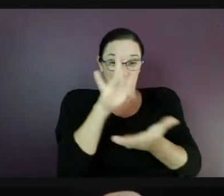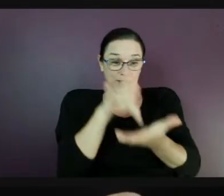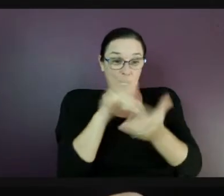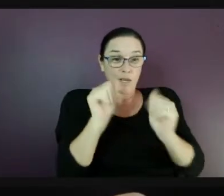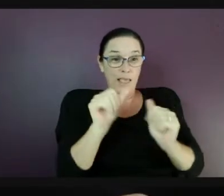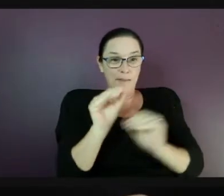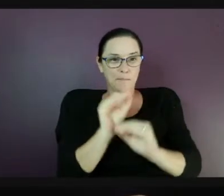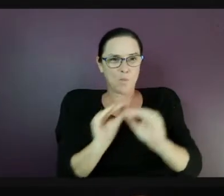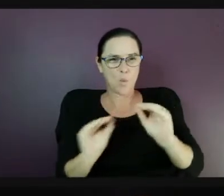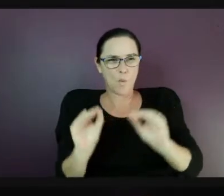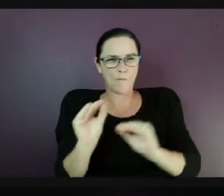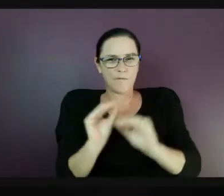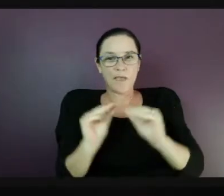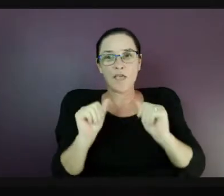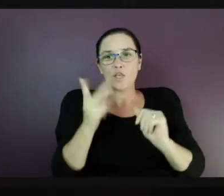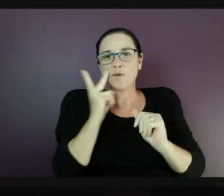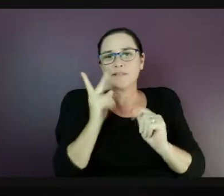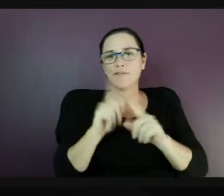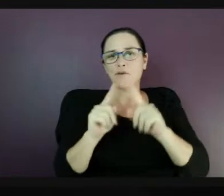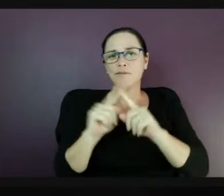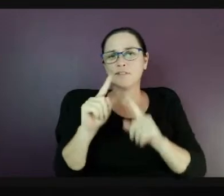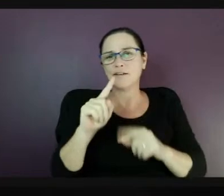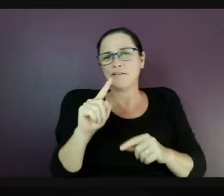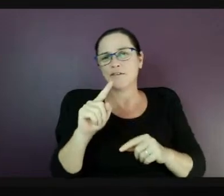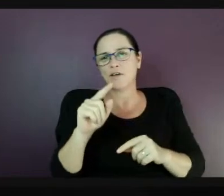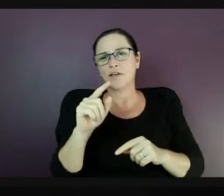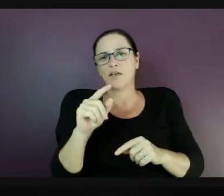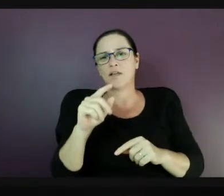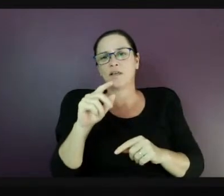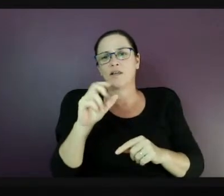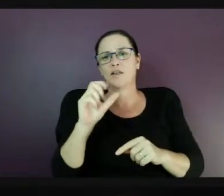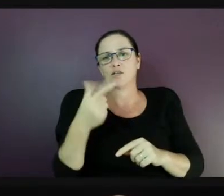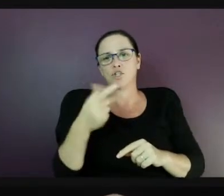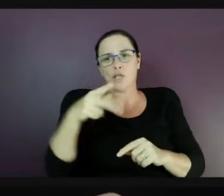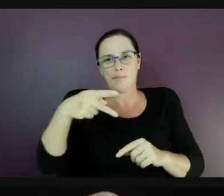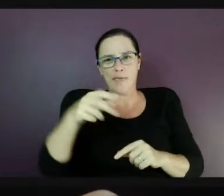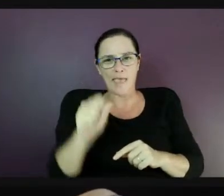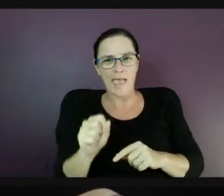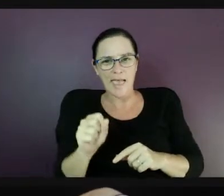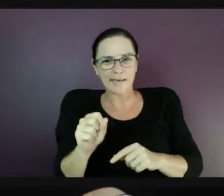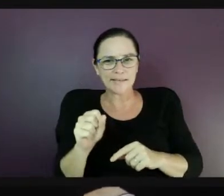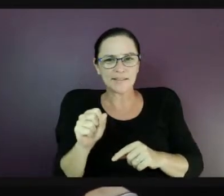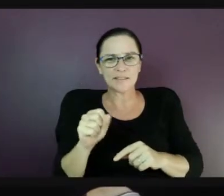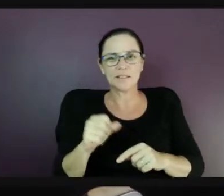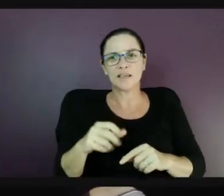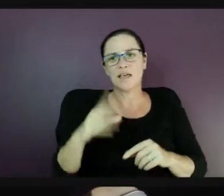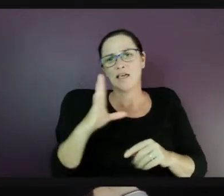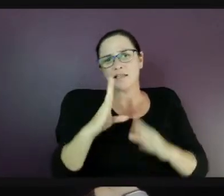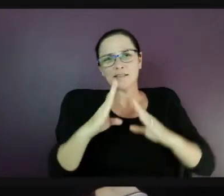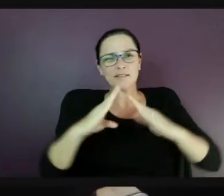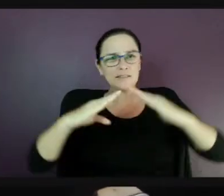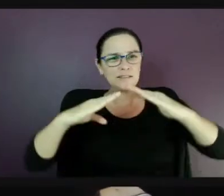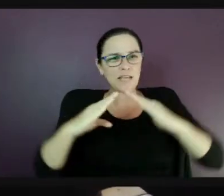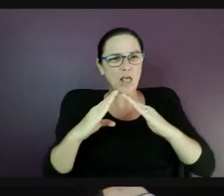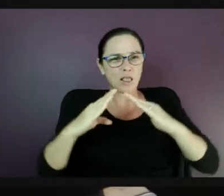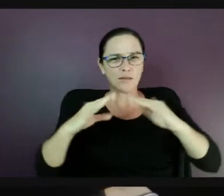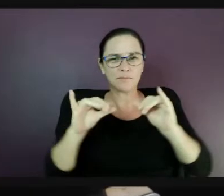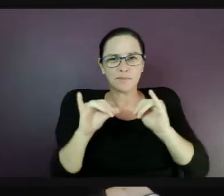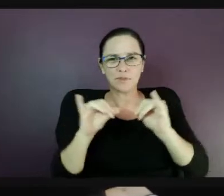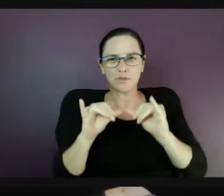can see that in different GPS versions, tilt versions of the arrows here as well, but I want to move it on. So let me come back